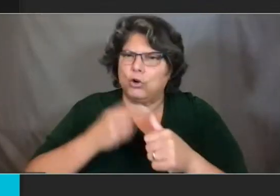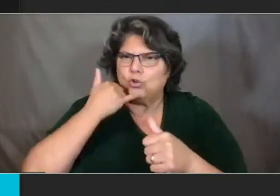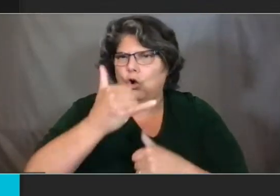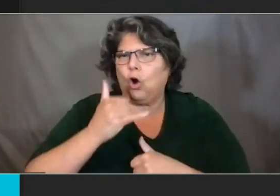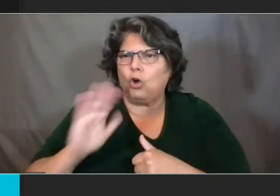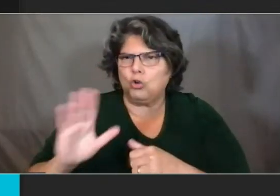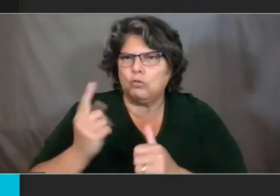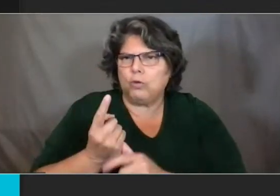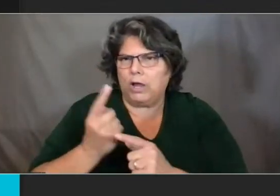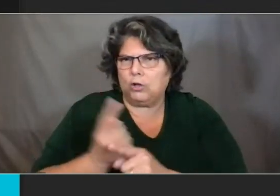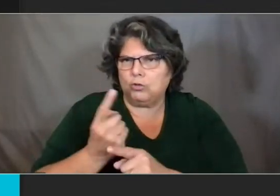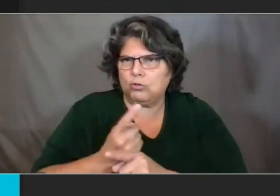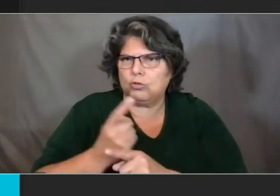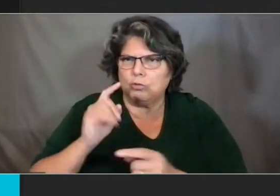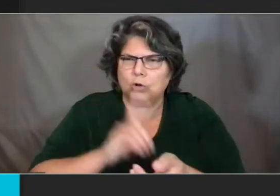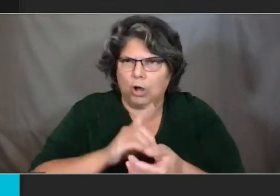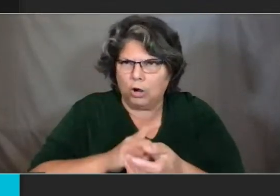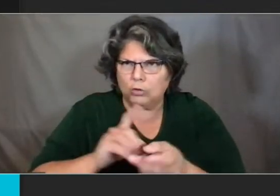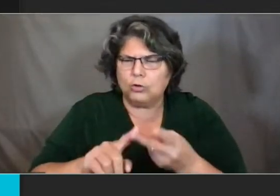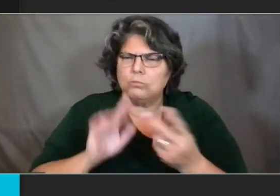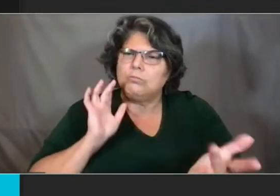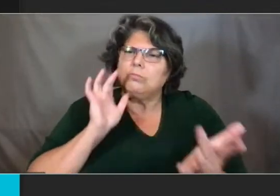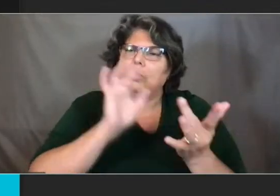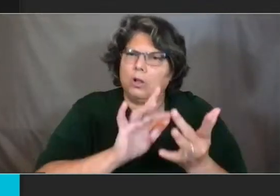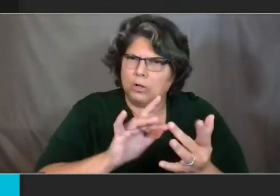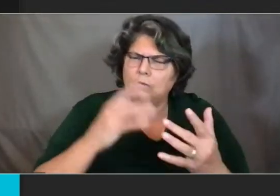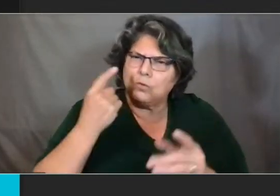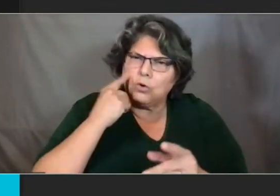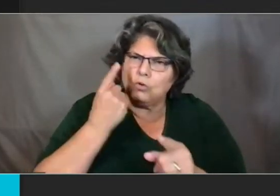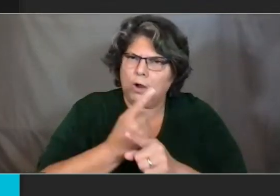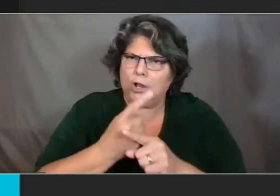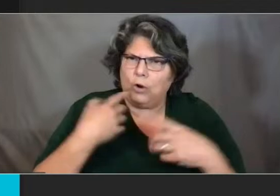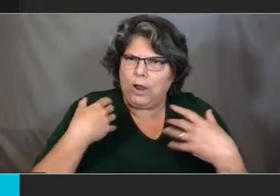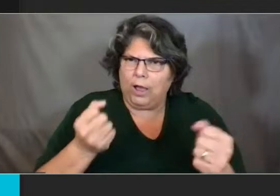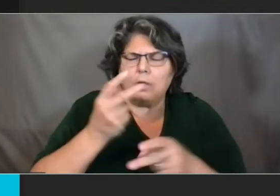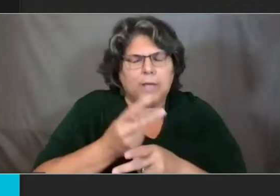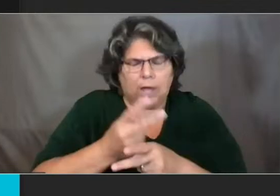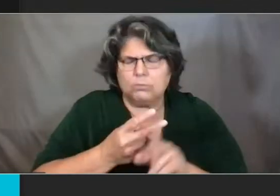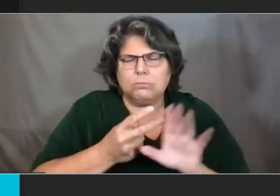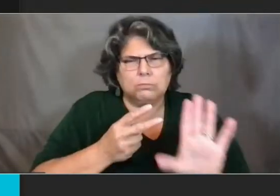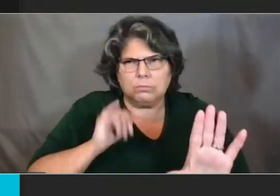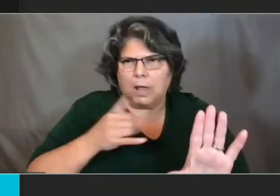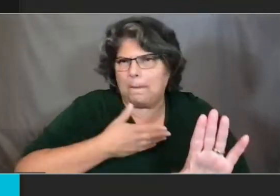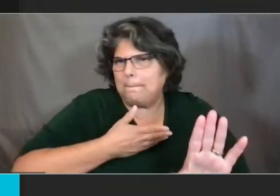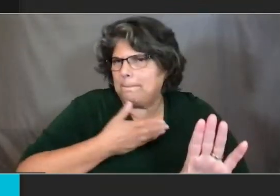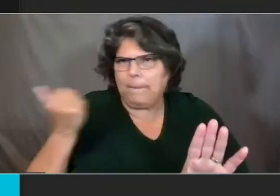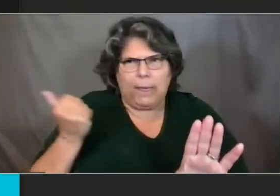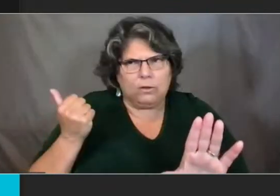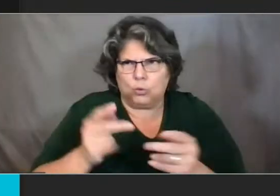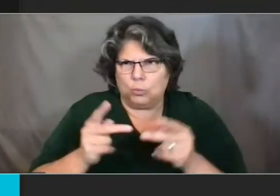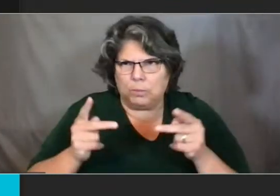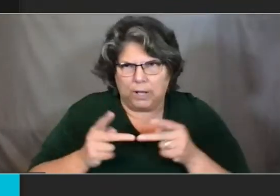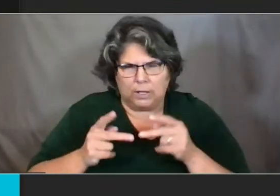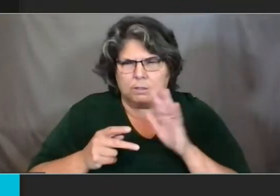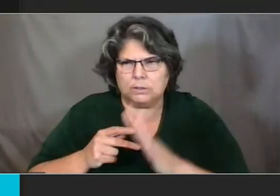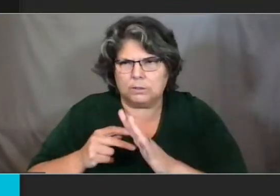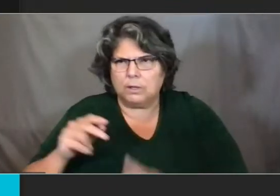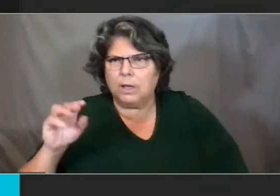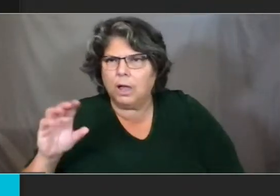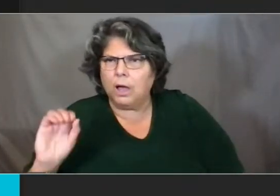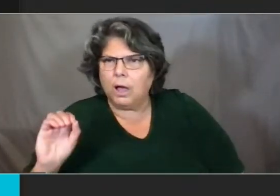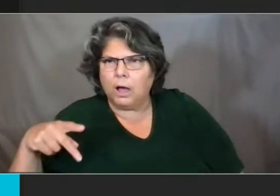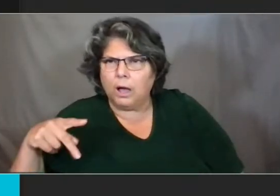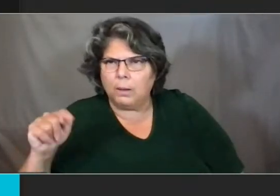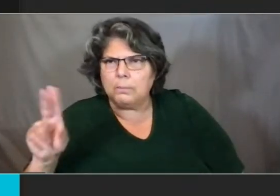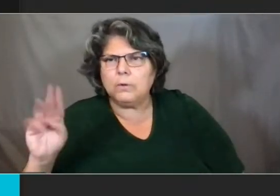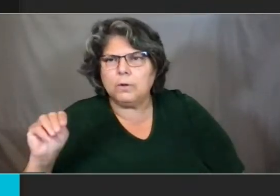should reach out for health care. And that is really the best resource. OptumServe is not medical personnel.